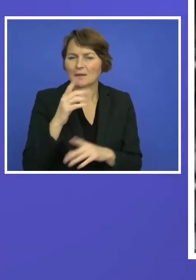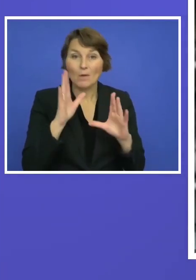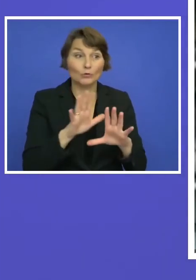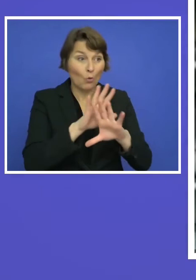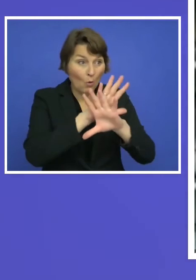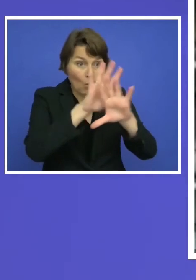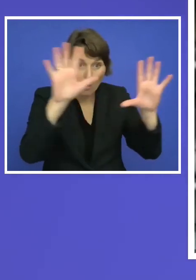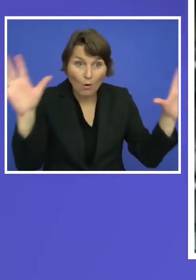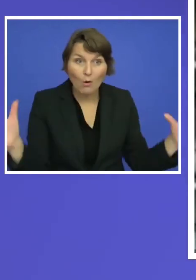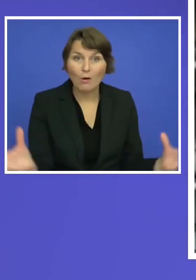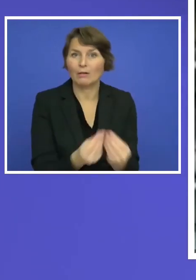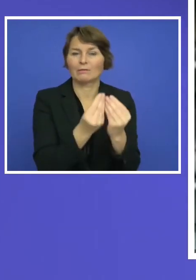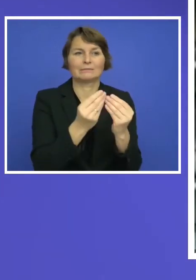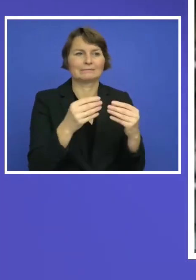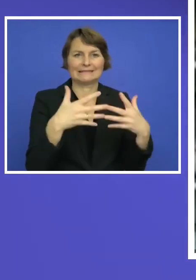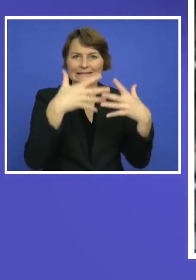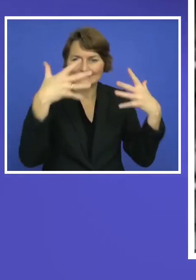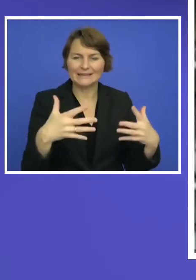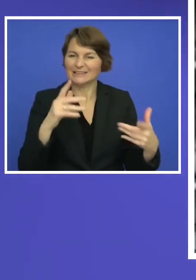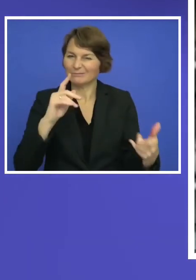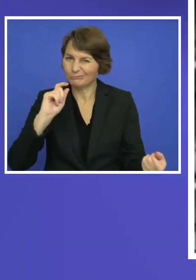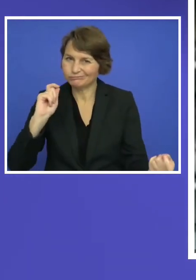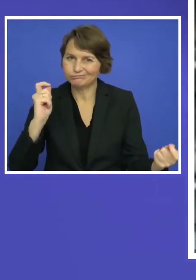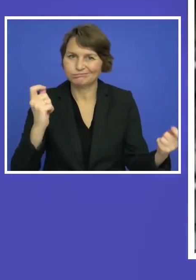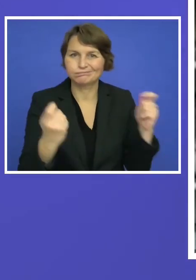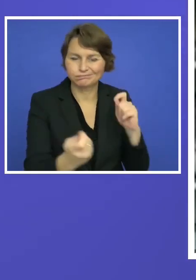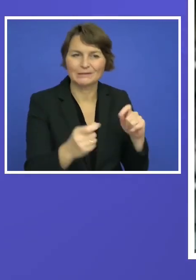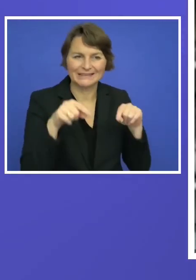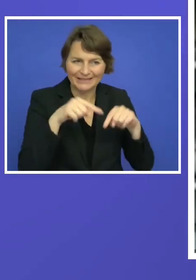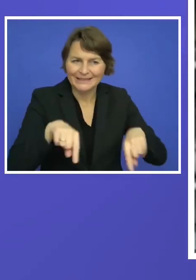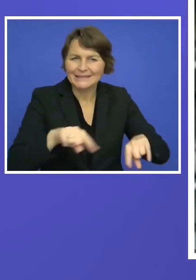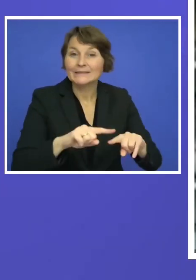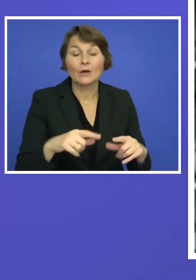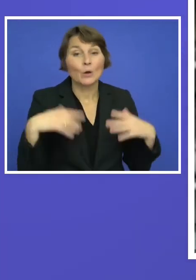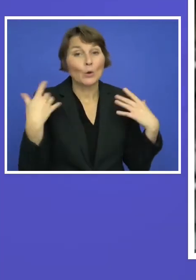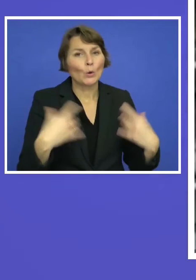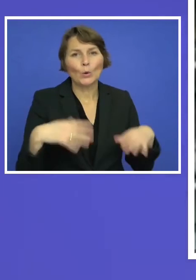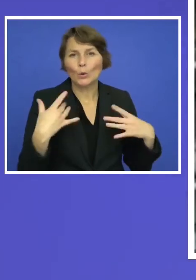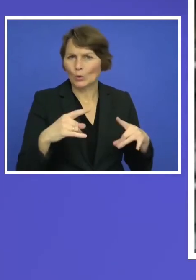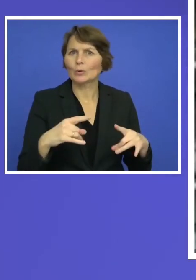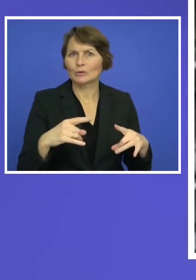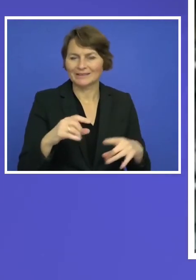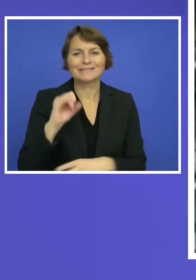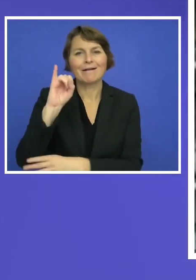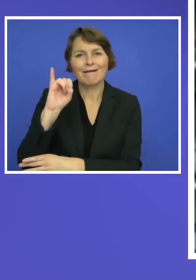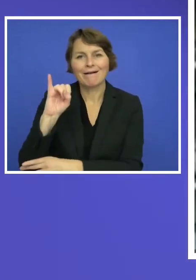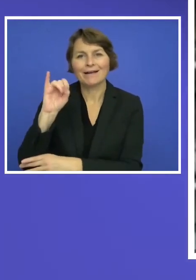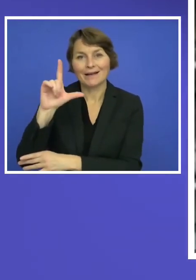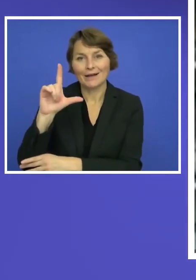workplace systems, and that, of course, is a big mandate of the ILO, the International Labour